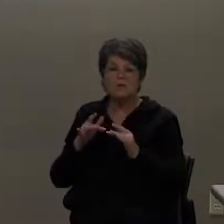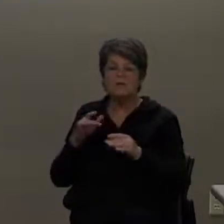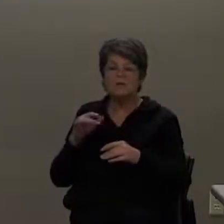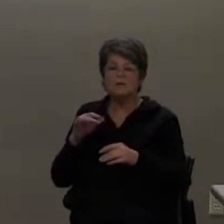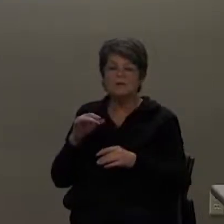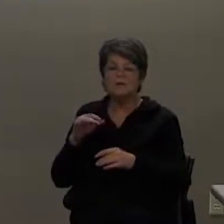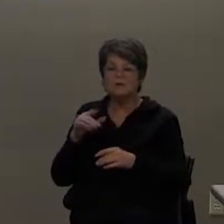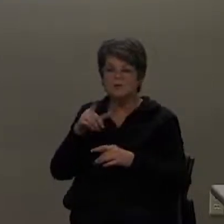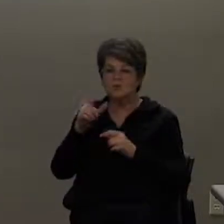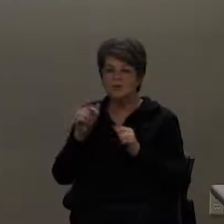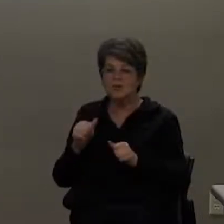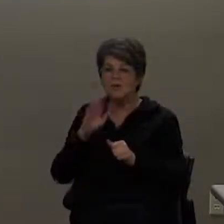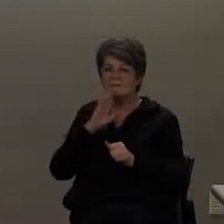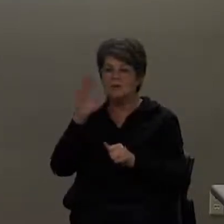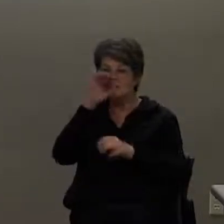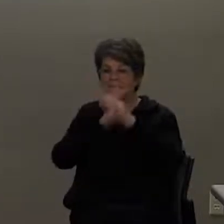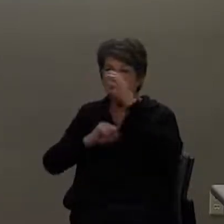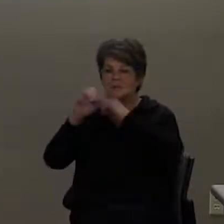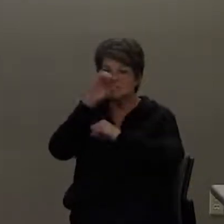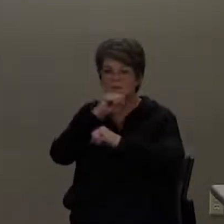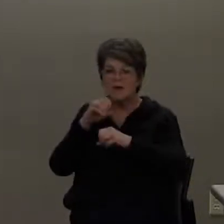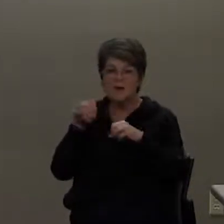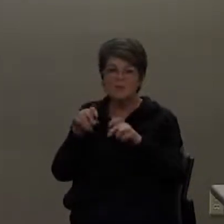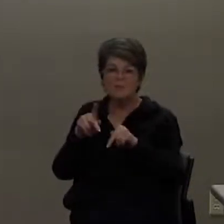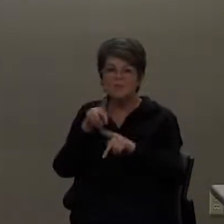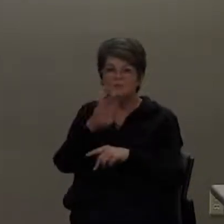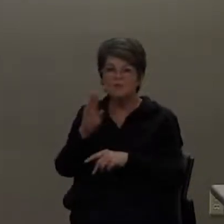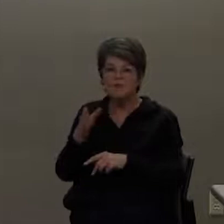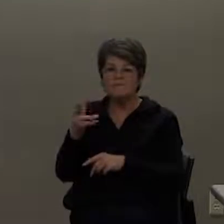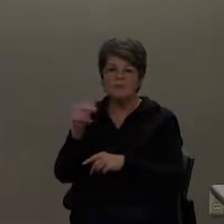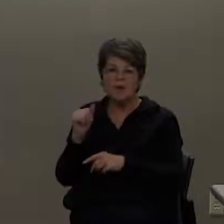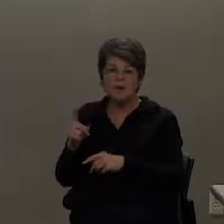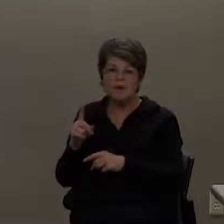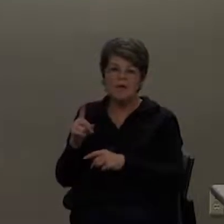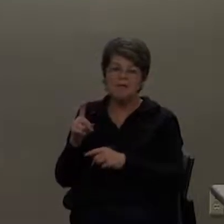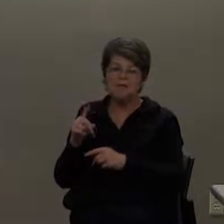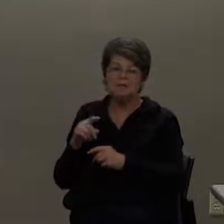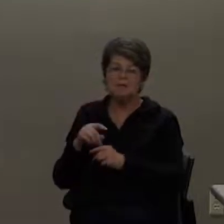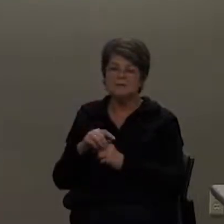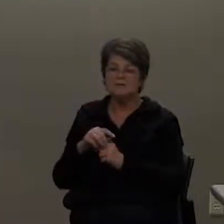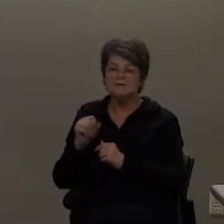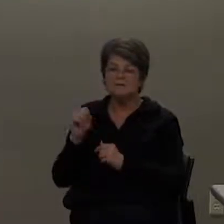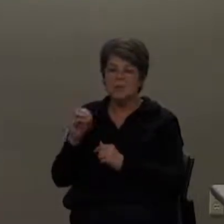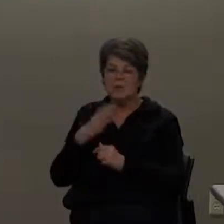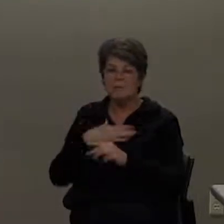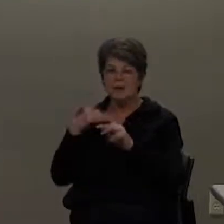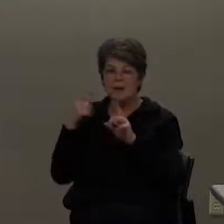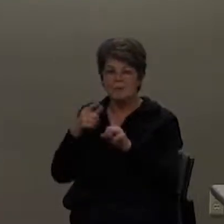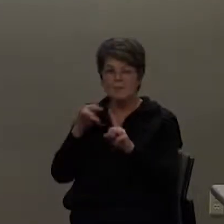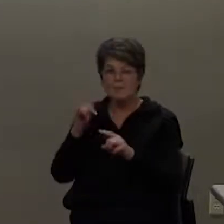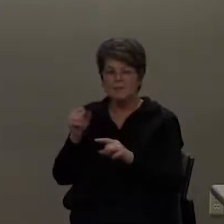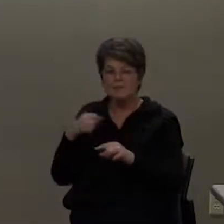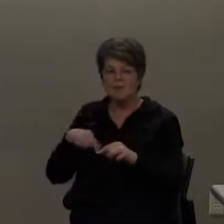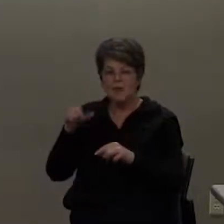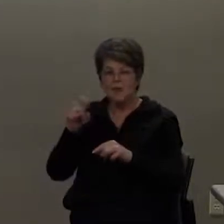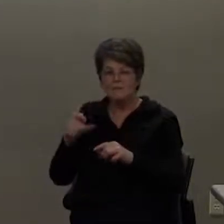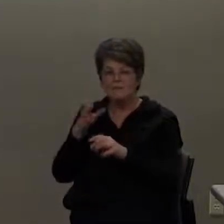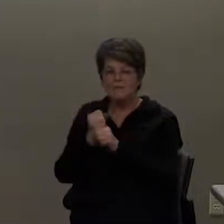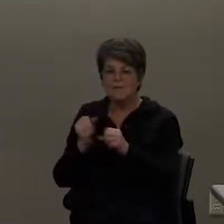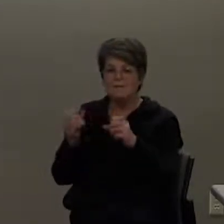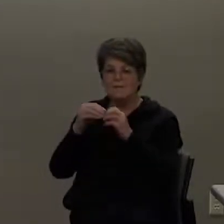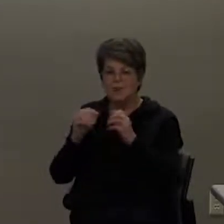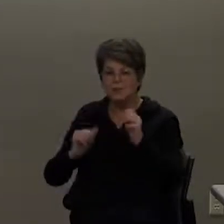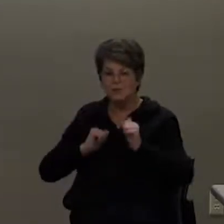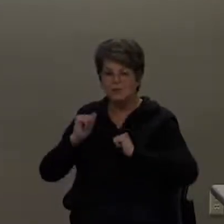ether, you can be missing opportunities that you never knew even had the potential to be here. And so my point there is we have to get more